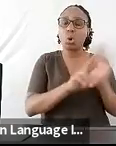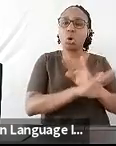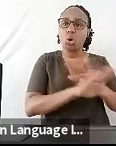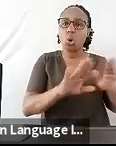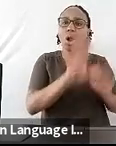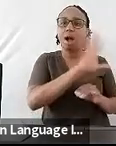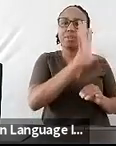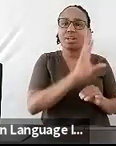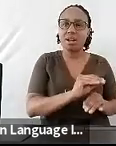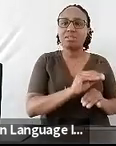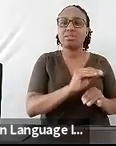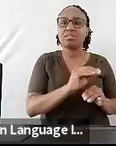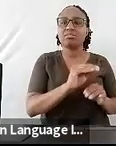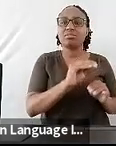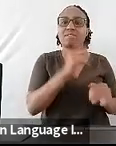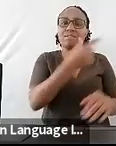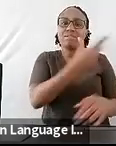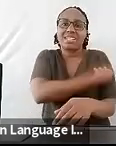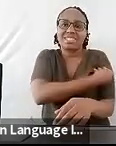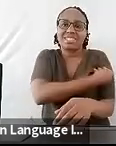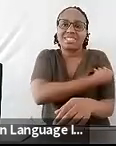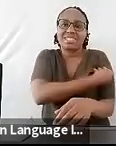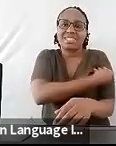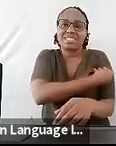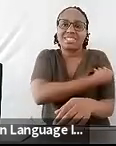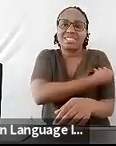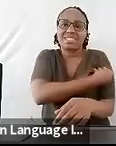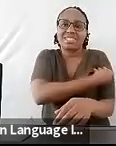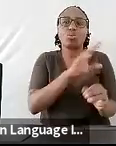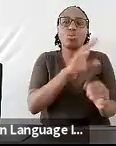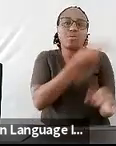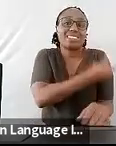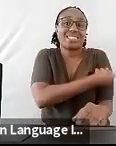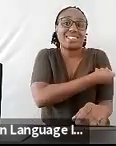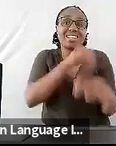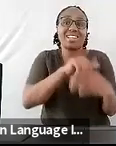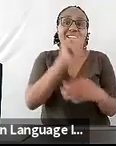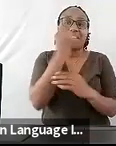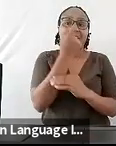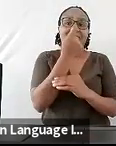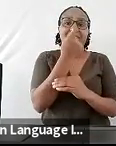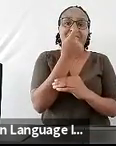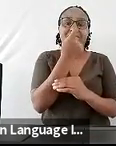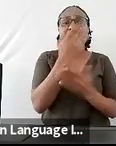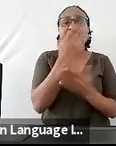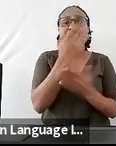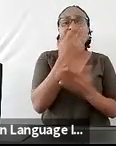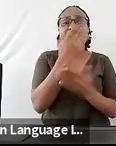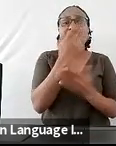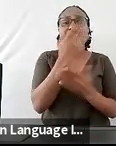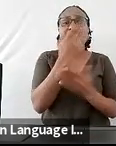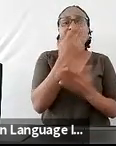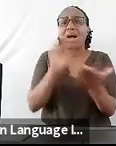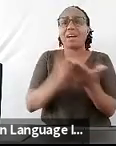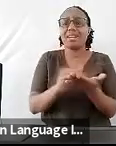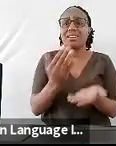That if you got vaccinated in Kenya, some people had to get vaccinated again, because there's a guy who tweeted at me and he was saying, you know,